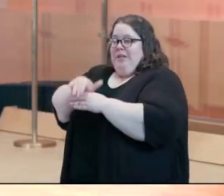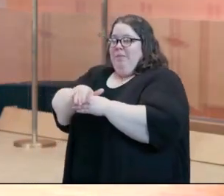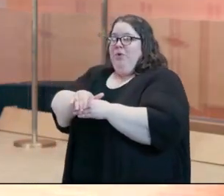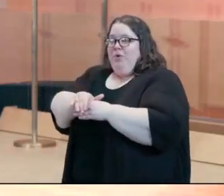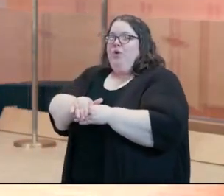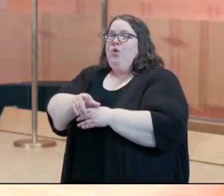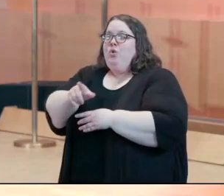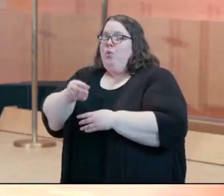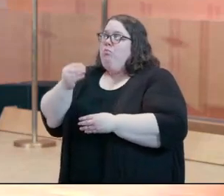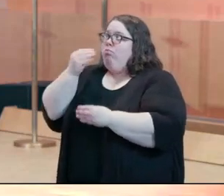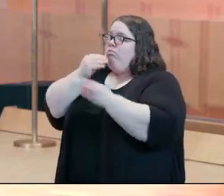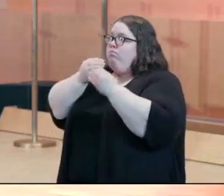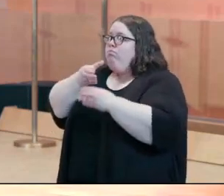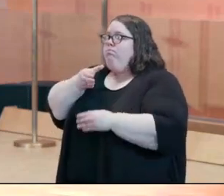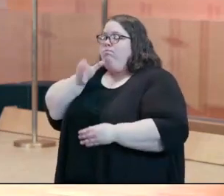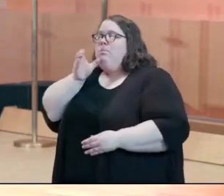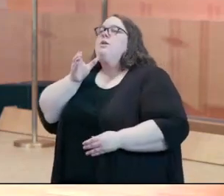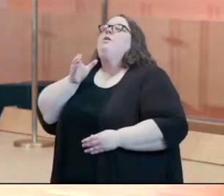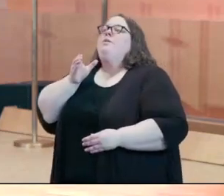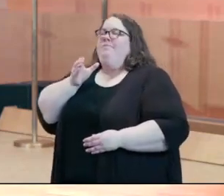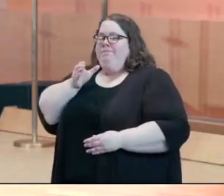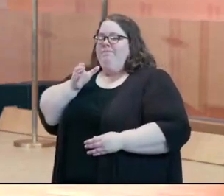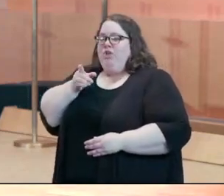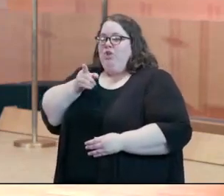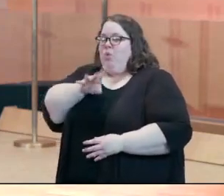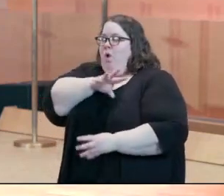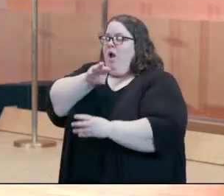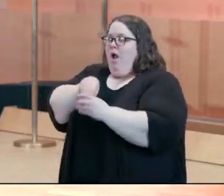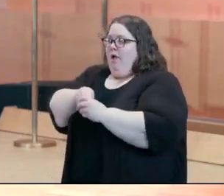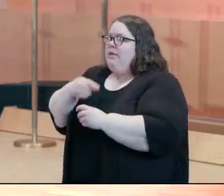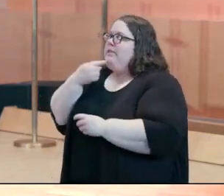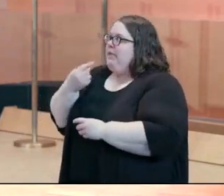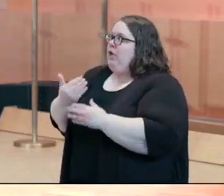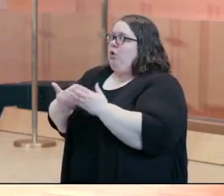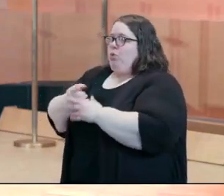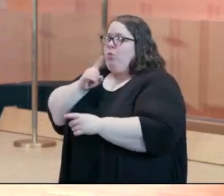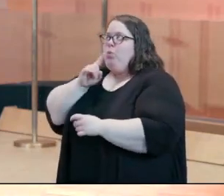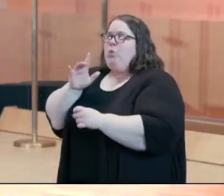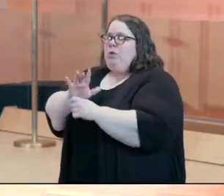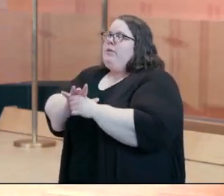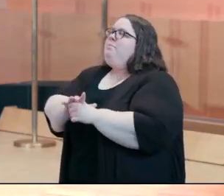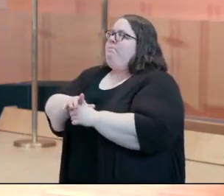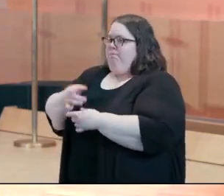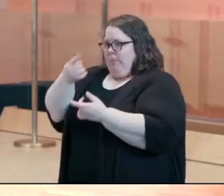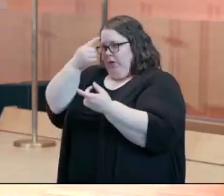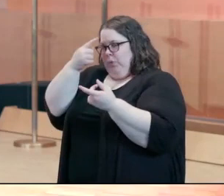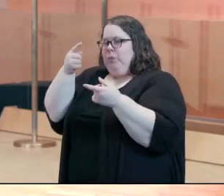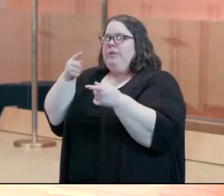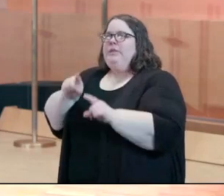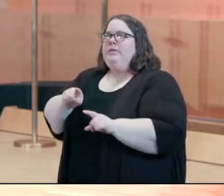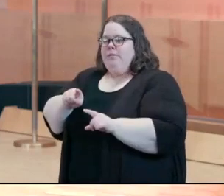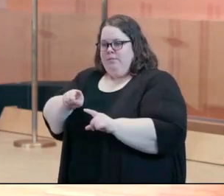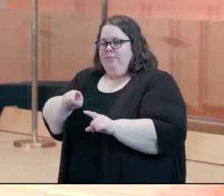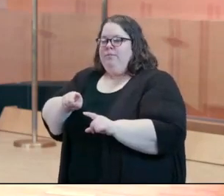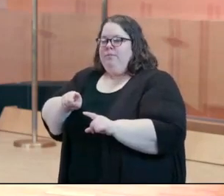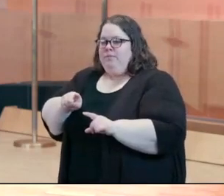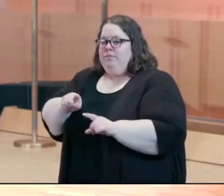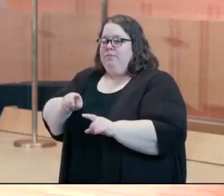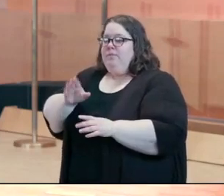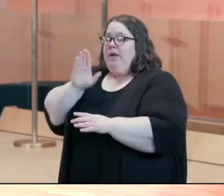where the terms have been met for you. God's love has been bound to